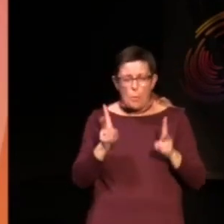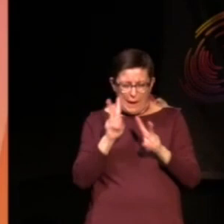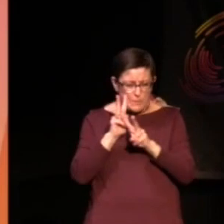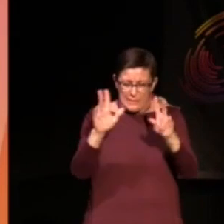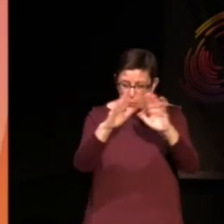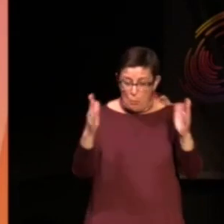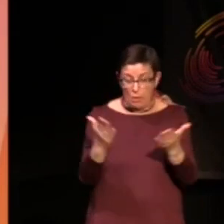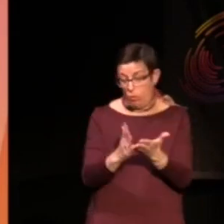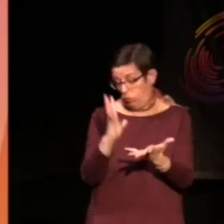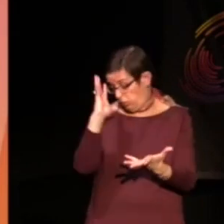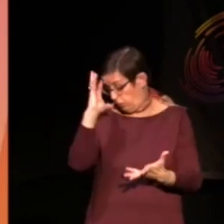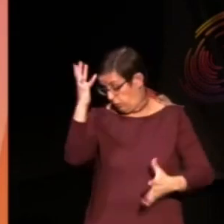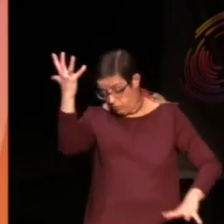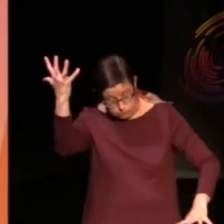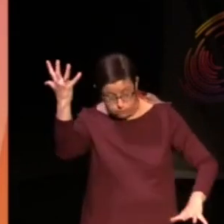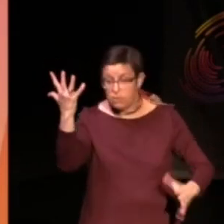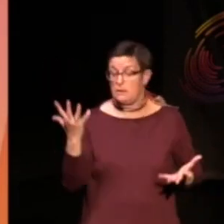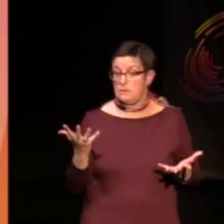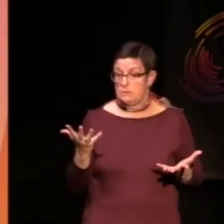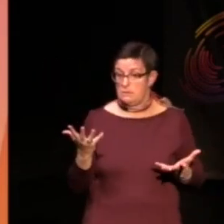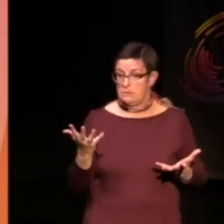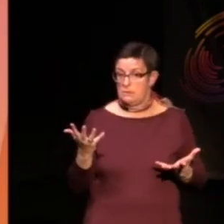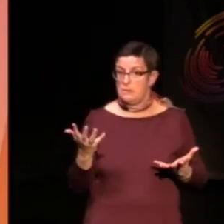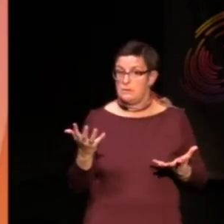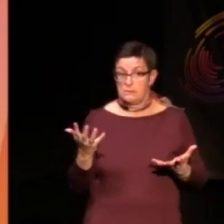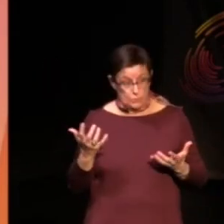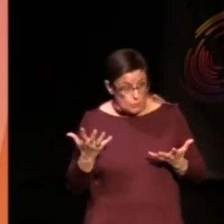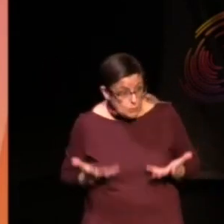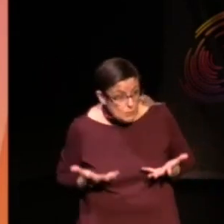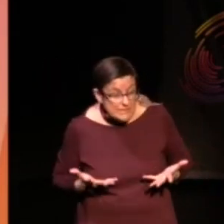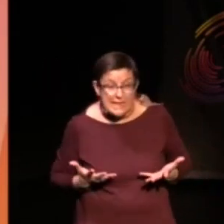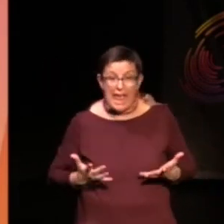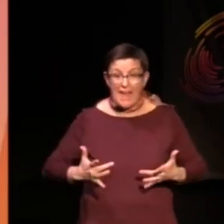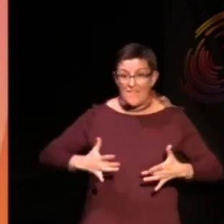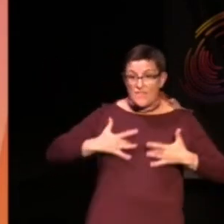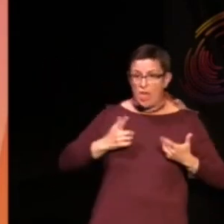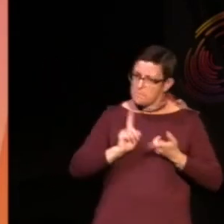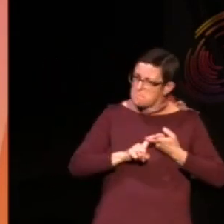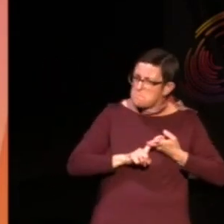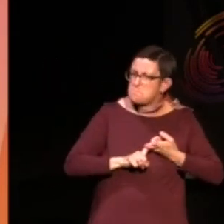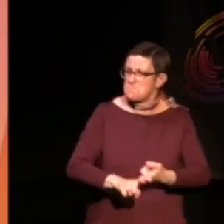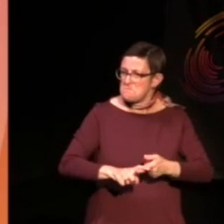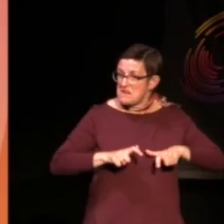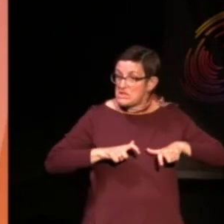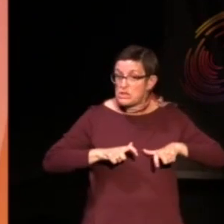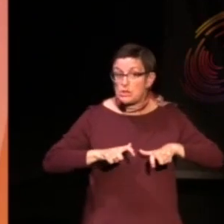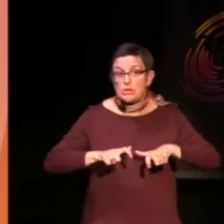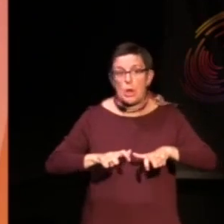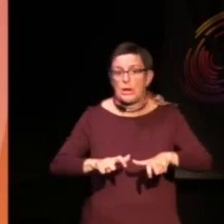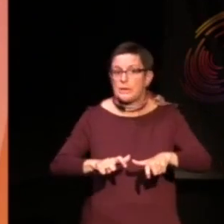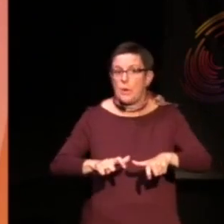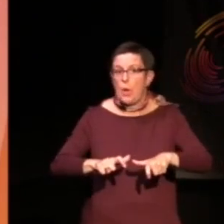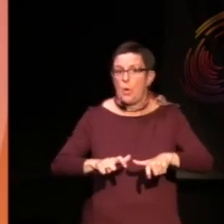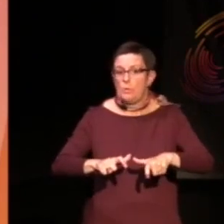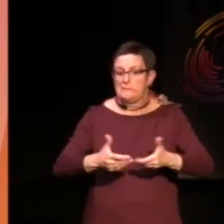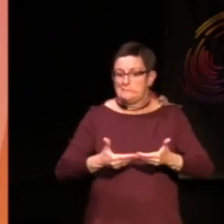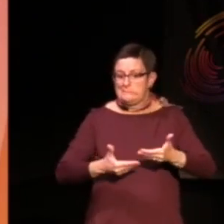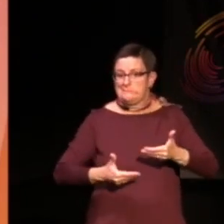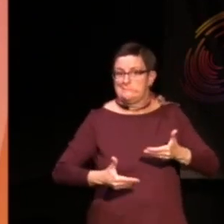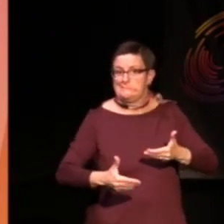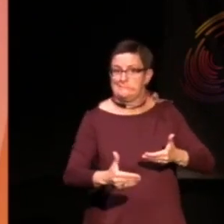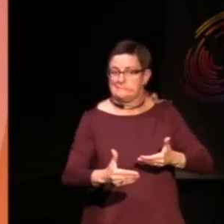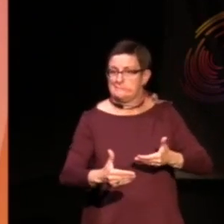pieces. Today, the ground beneath our feet does not feel solid anymore. We have entered the age of angst.